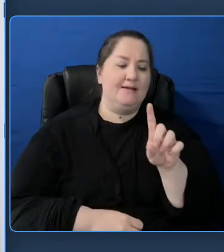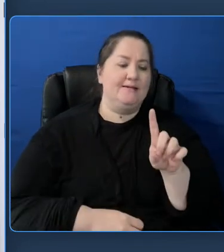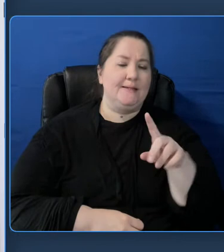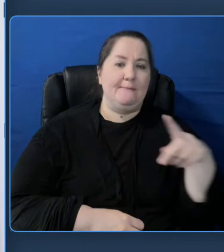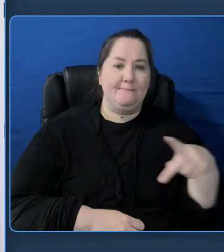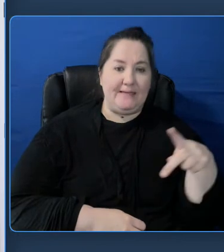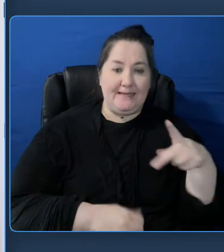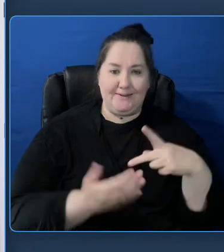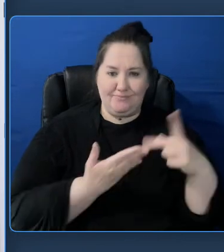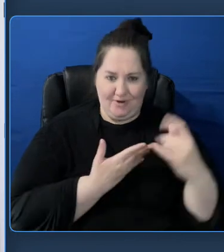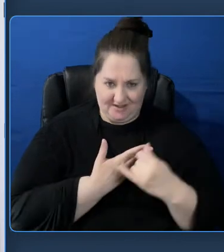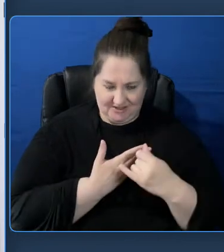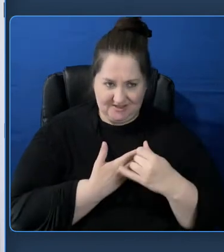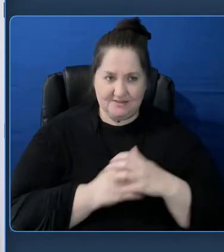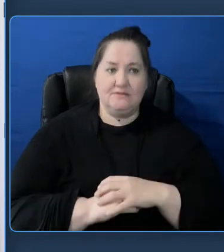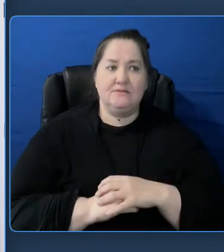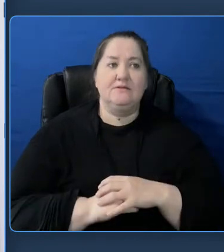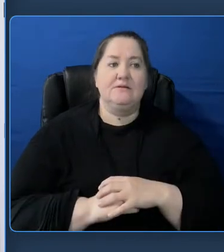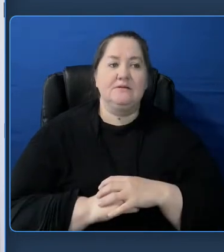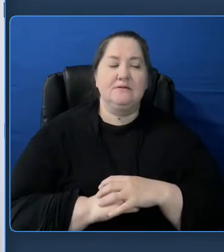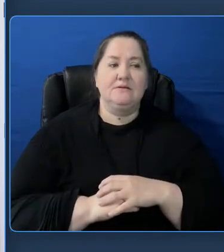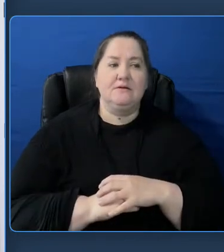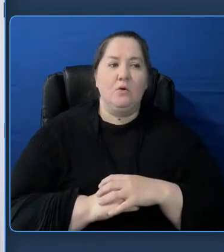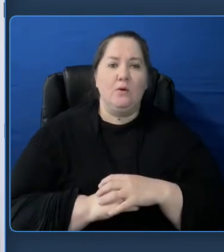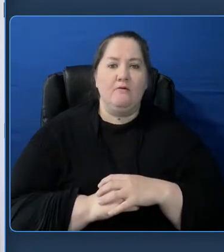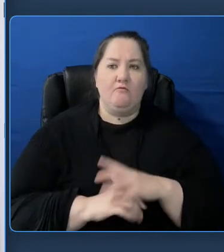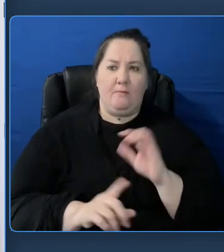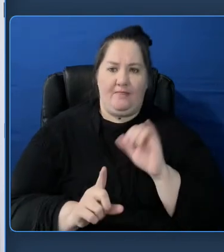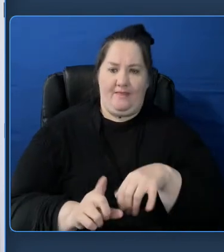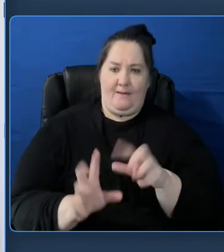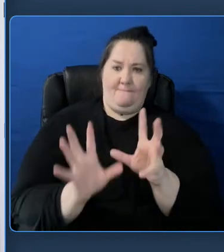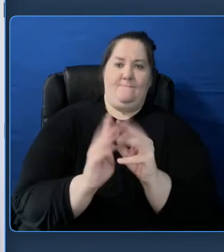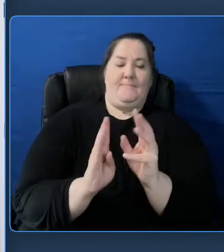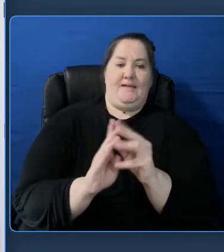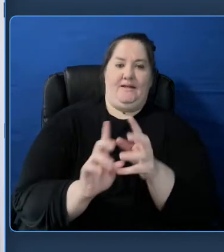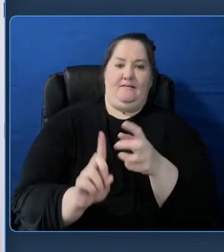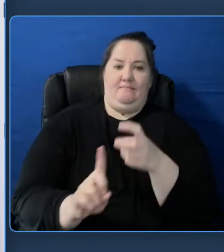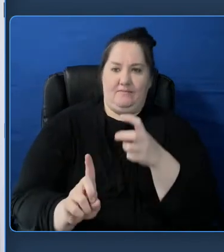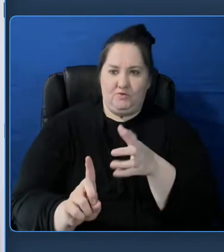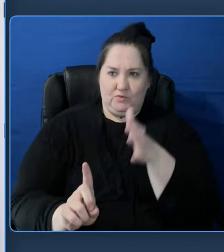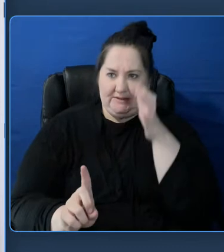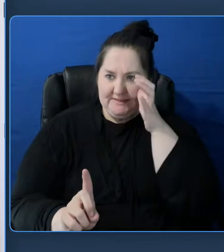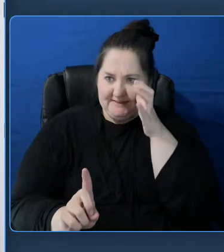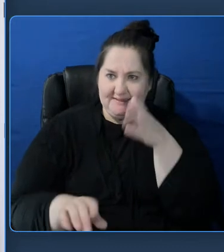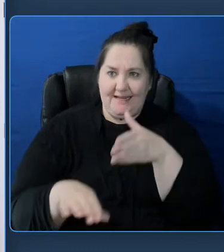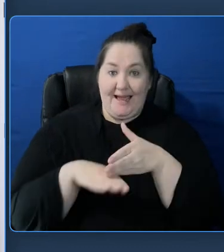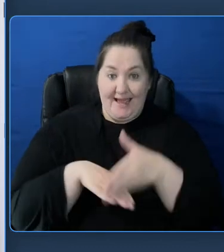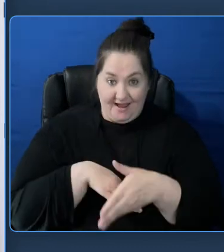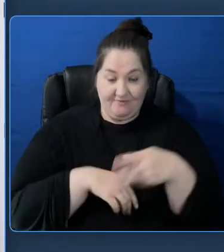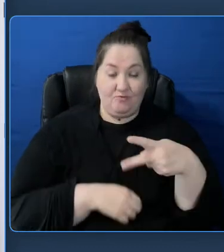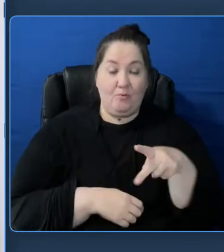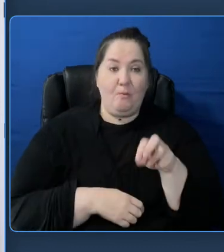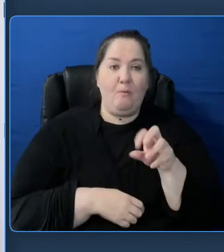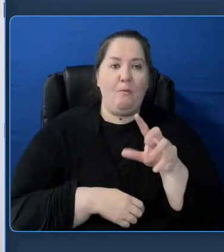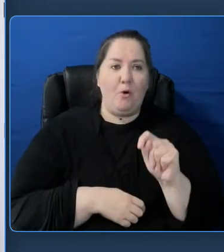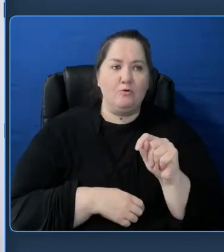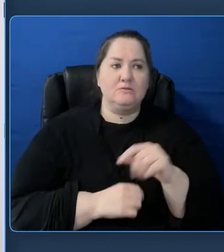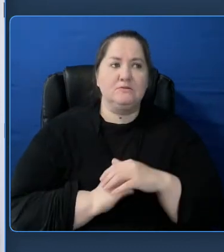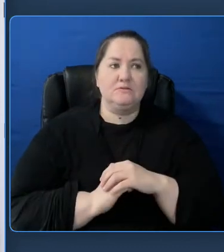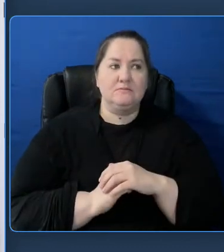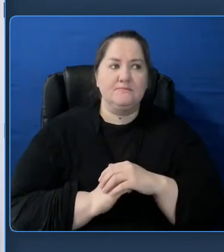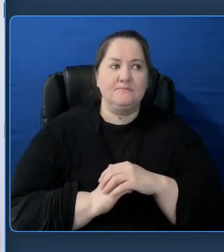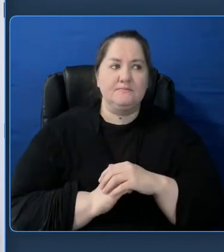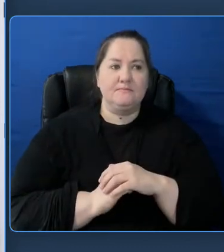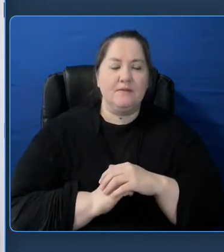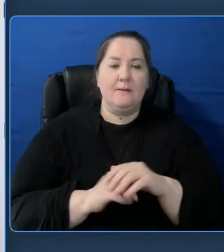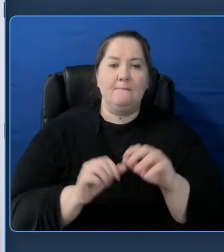project. And the what I took away from that meeting, just to listen to it thereafter post, is the